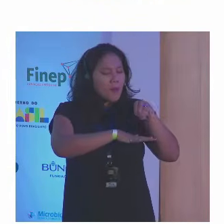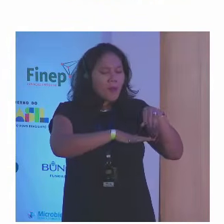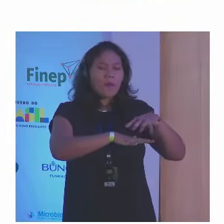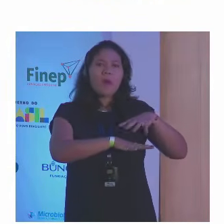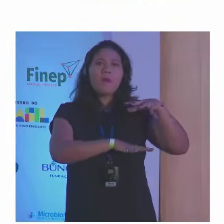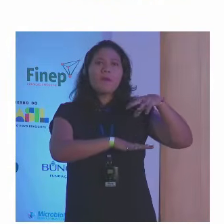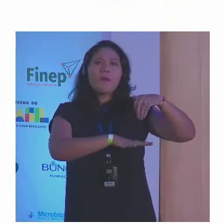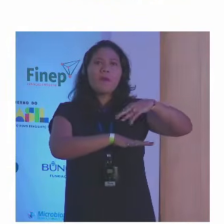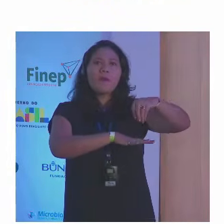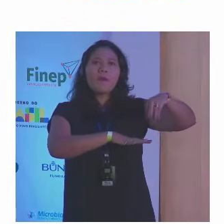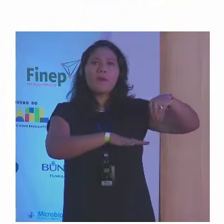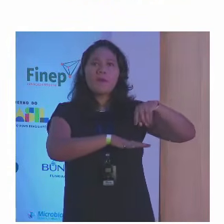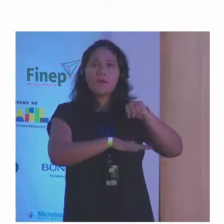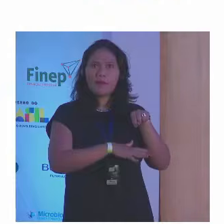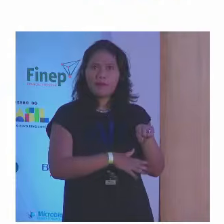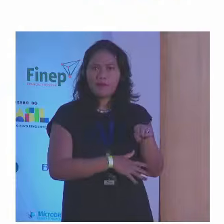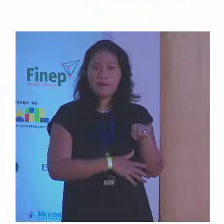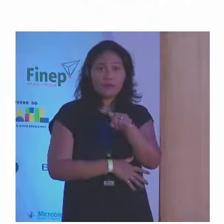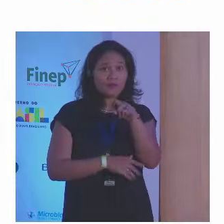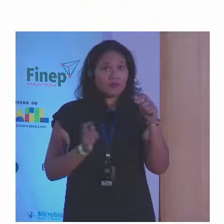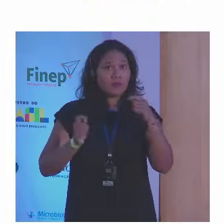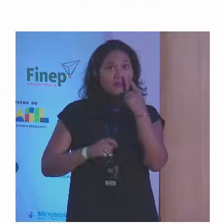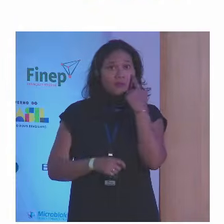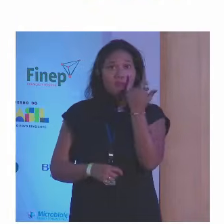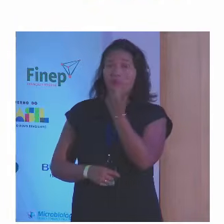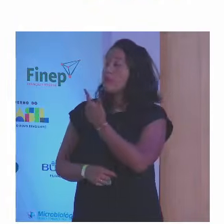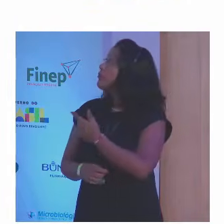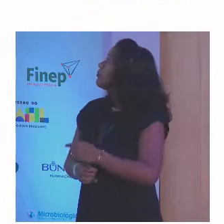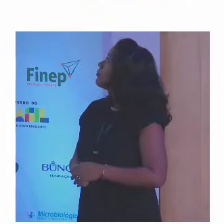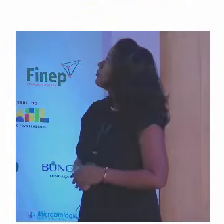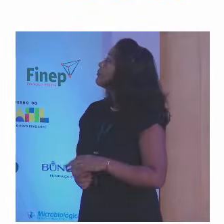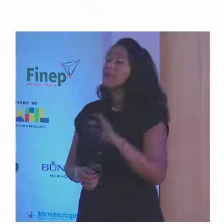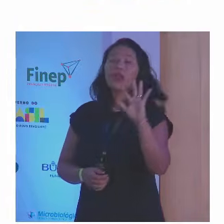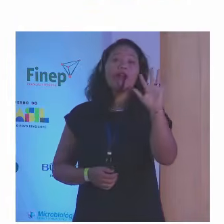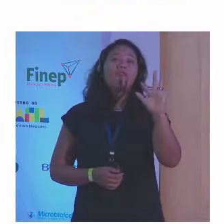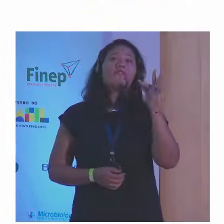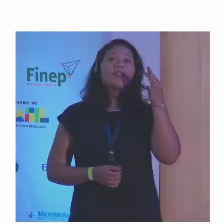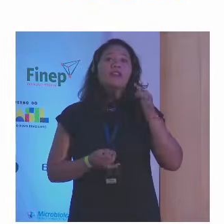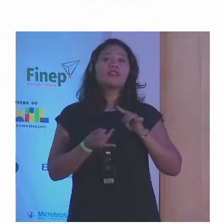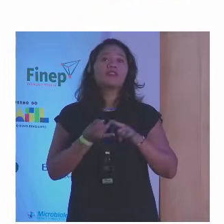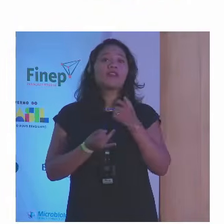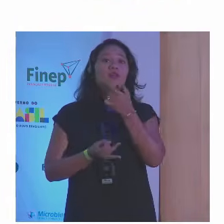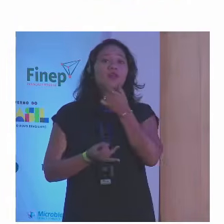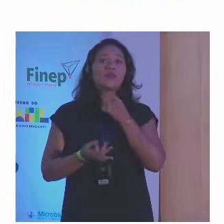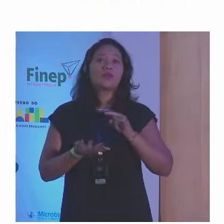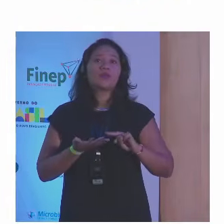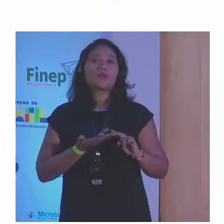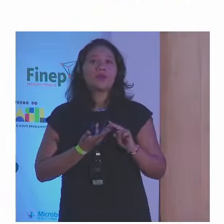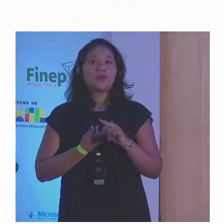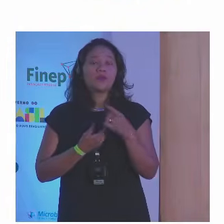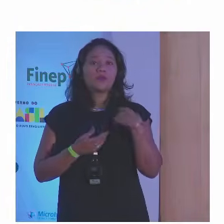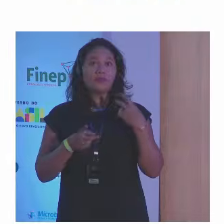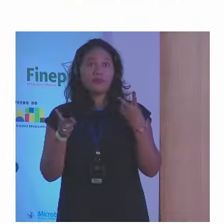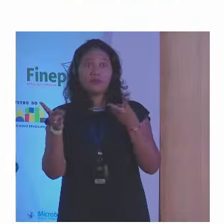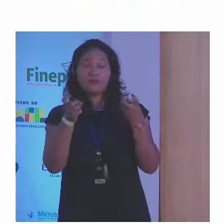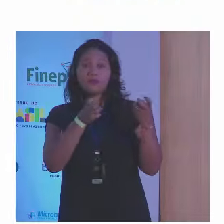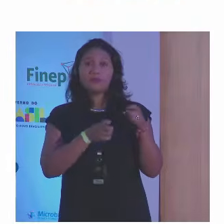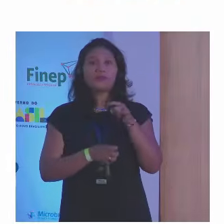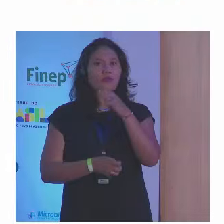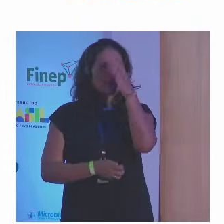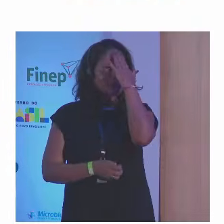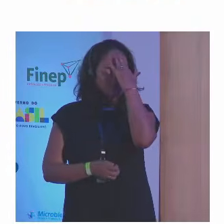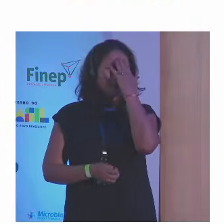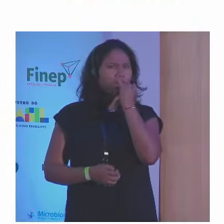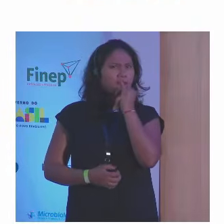in France with what we're doing in the UK, etc., with the observations, just to know that this system is better in this part. And you have these